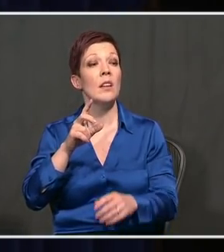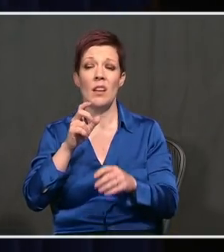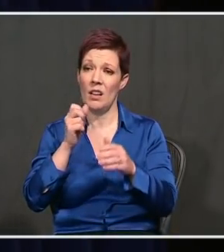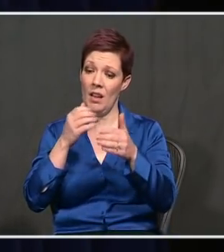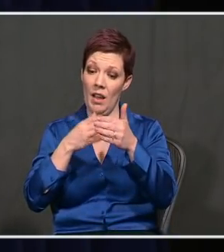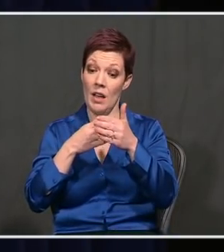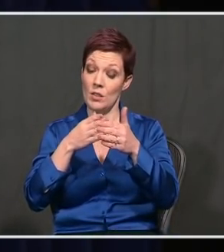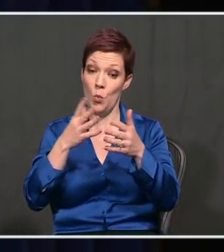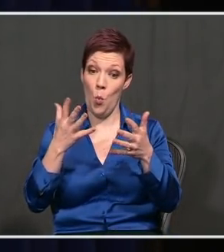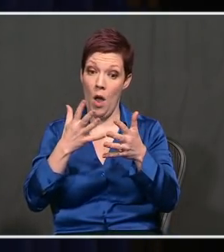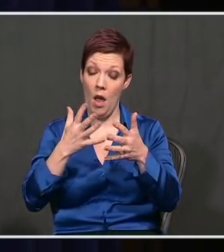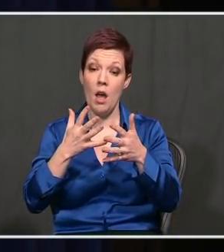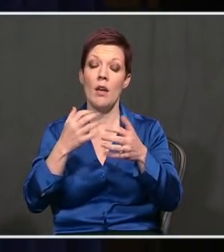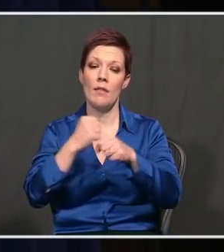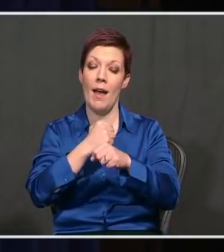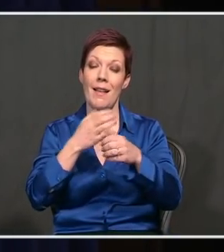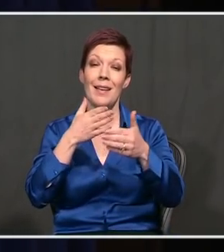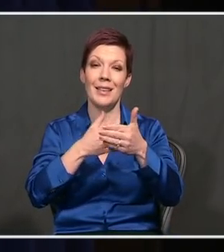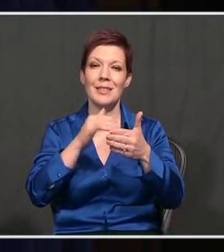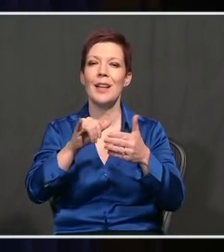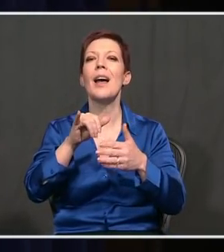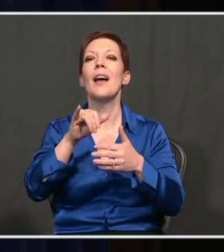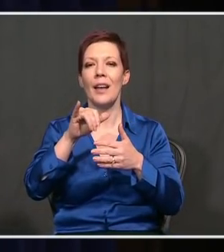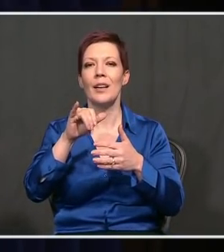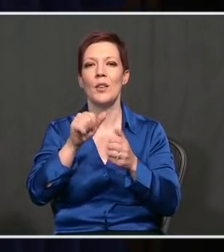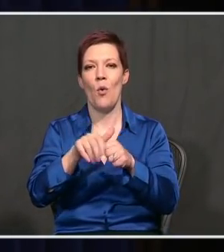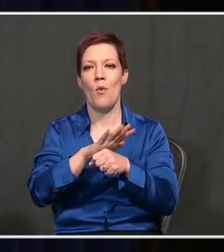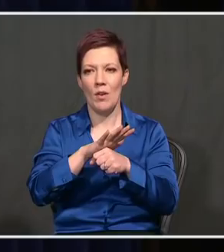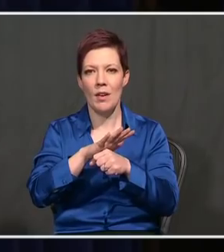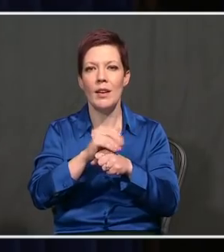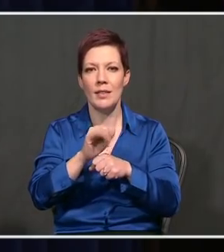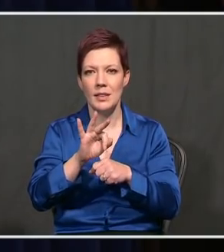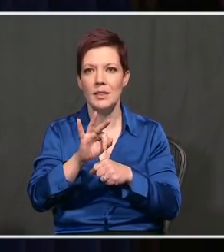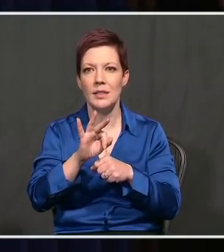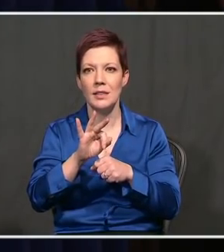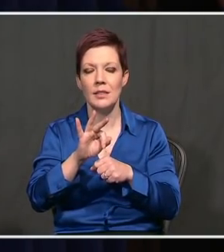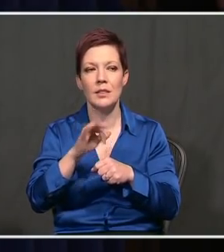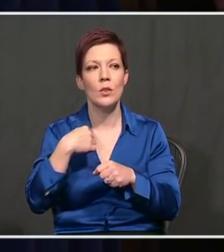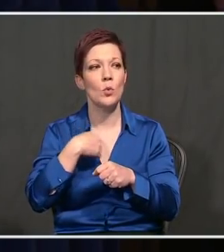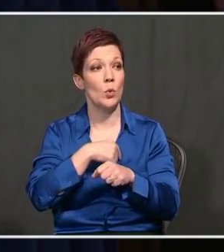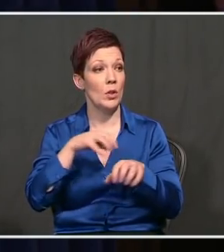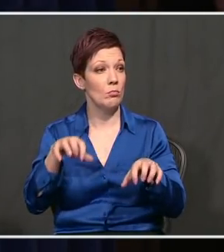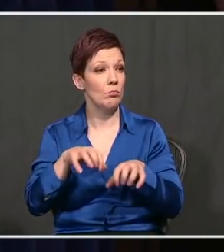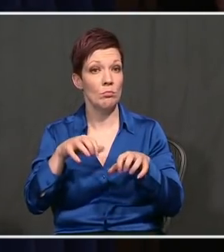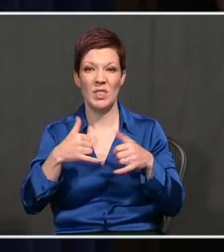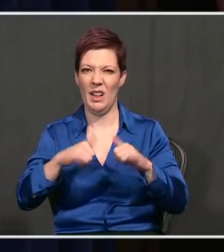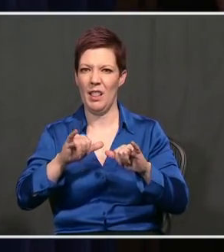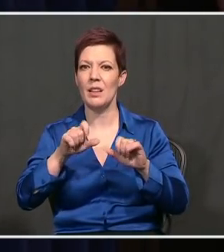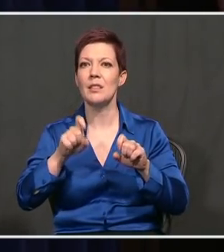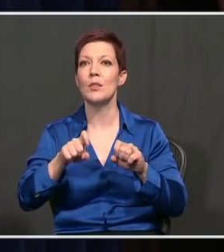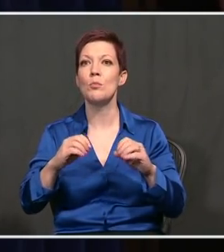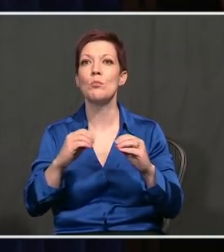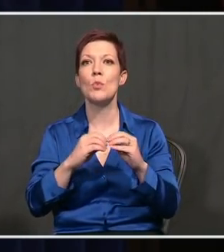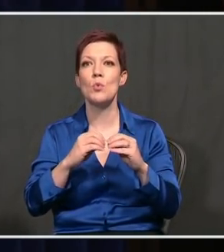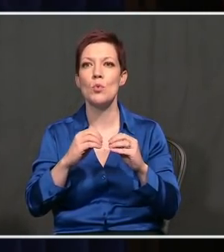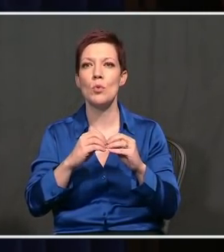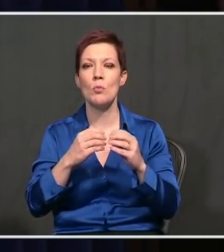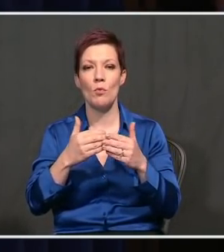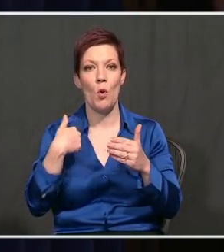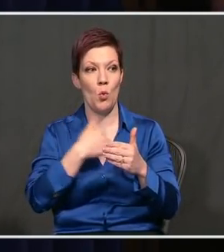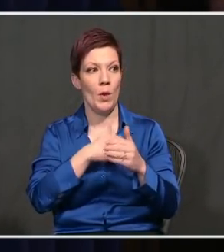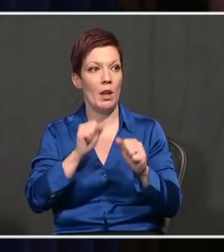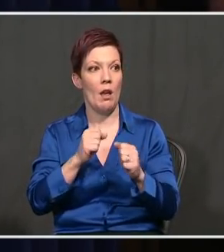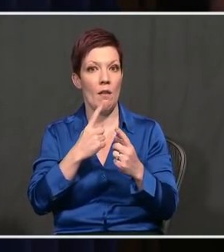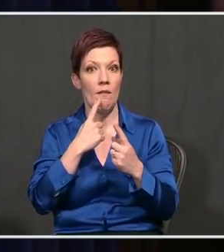American people and for the world. However, obviously, there is still much more that needs to be accomplished before we can effectively